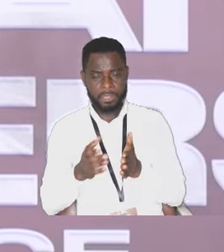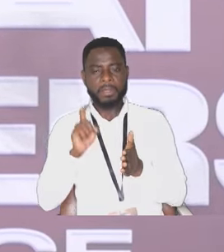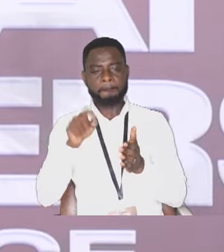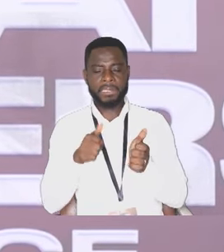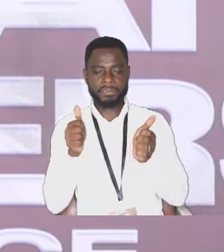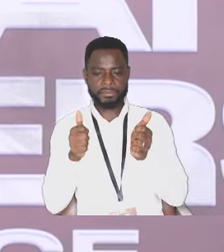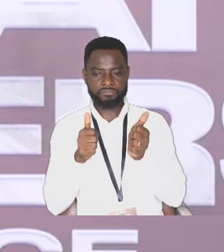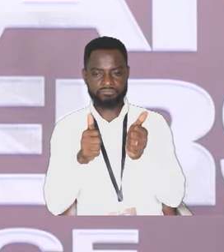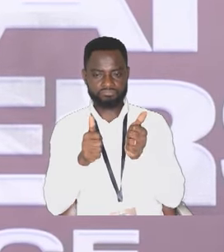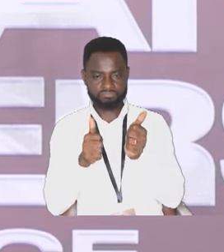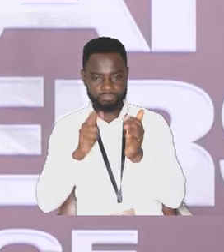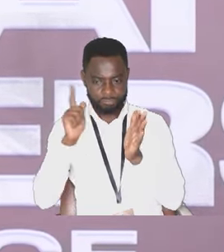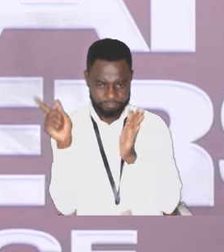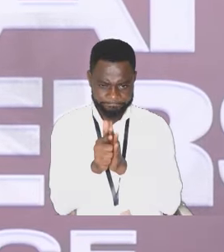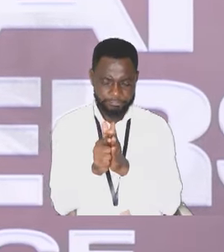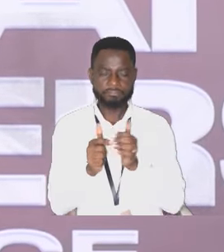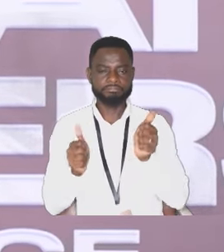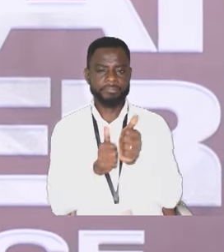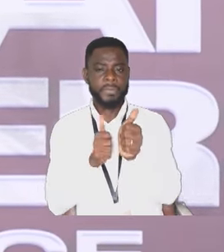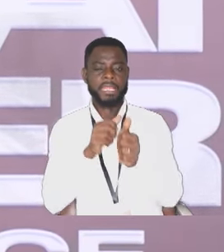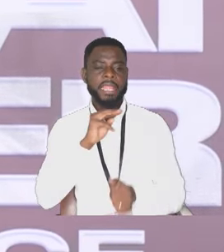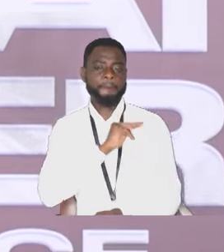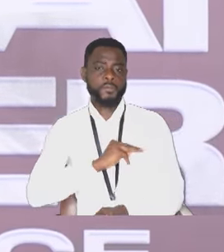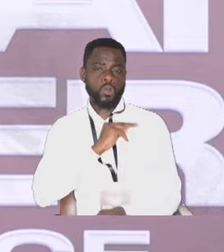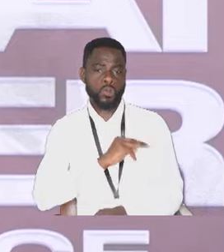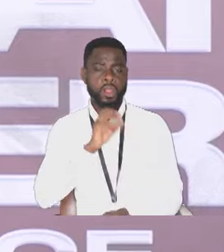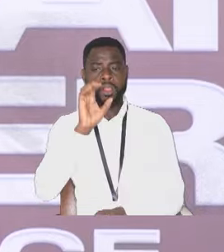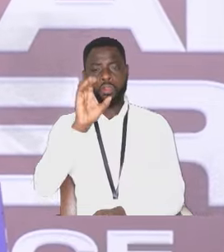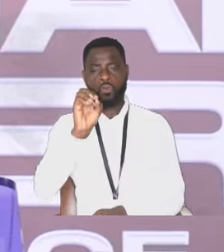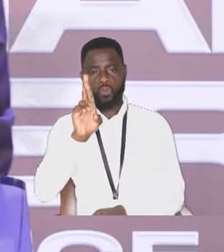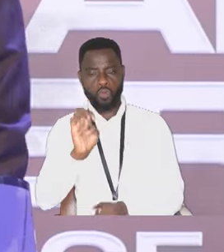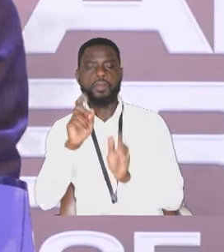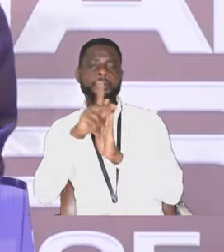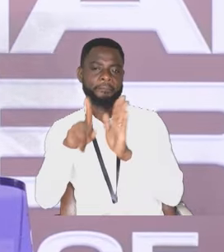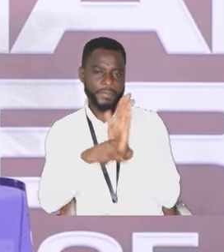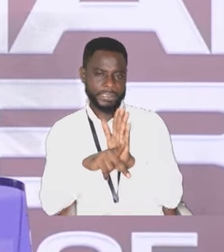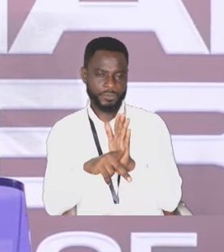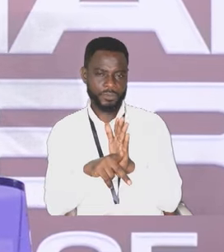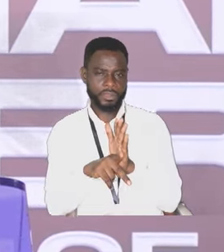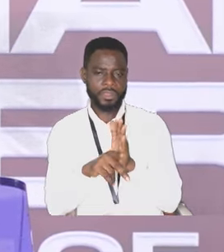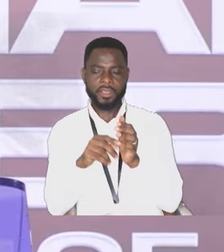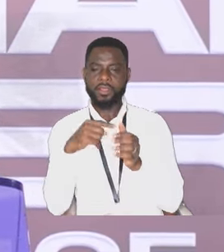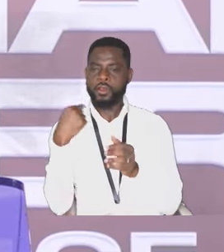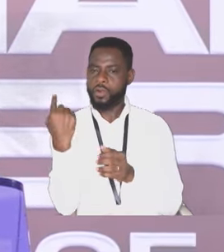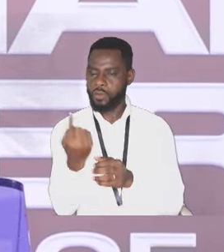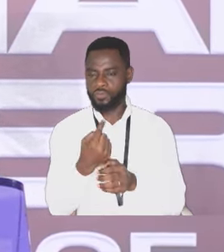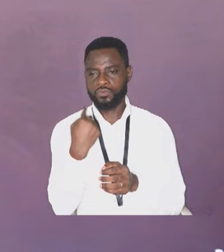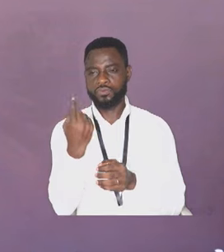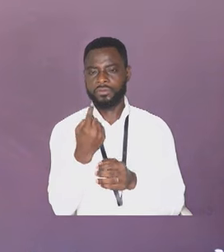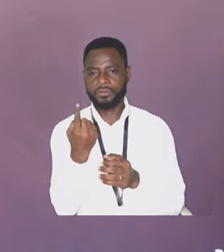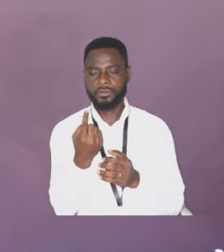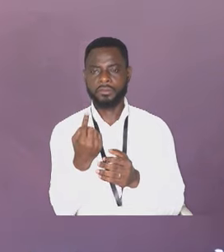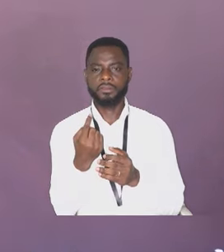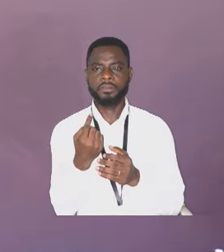by the moral call principle. He is always, whatever that they are doing, whether it's in the chamber